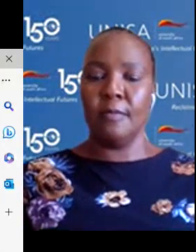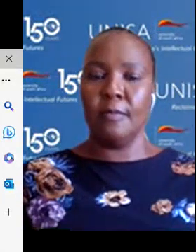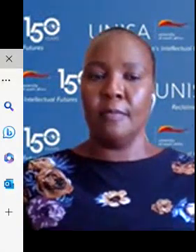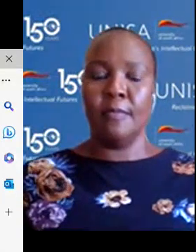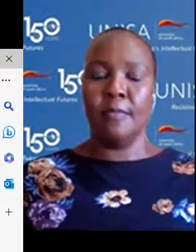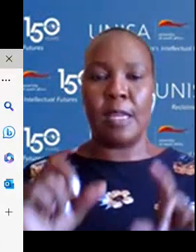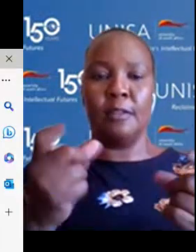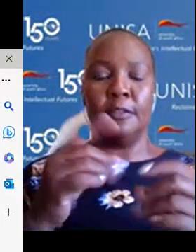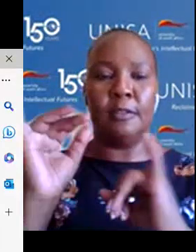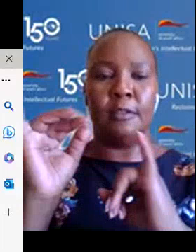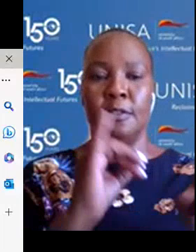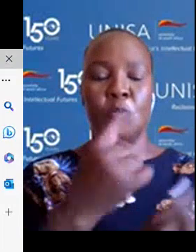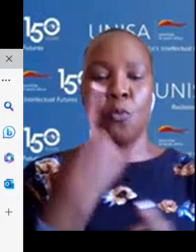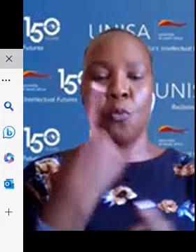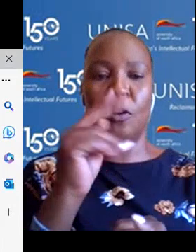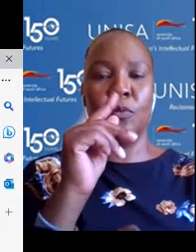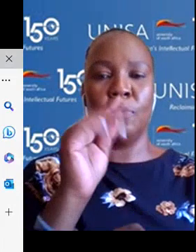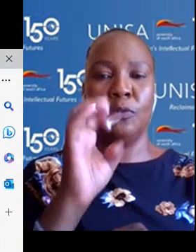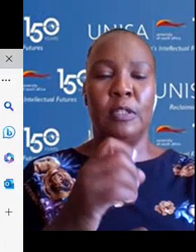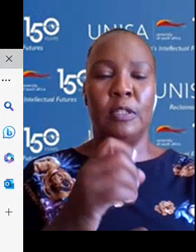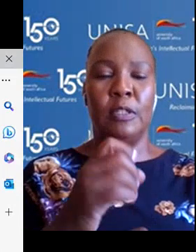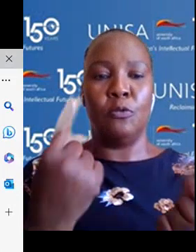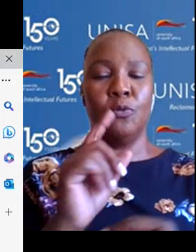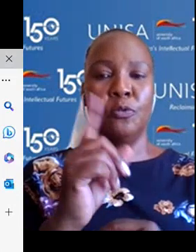then we will close the day for today.